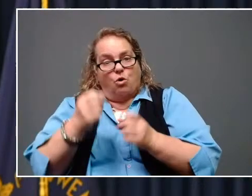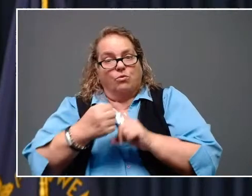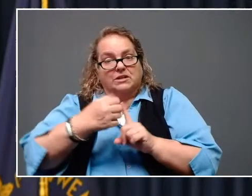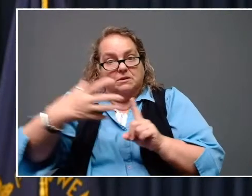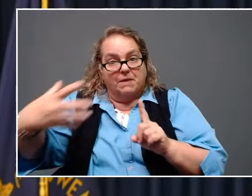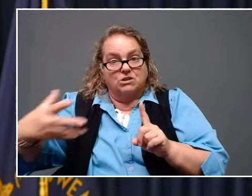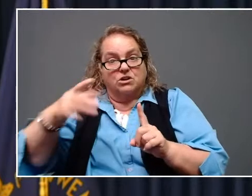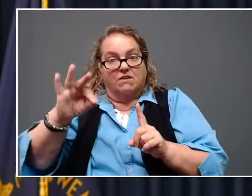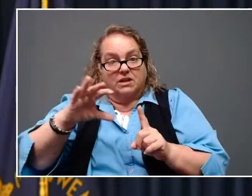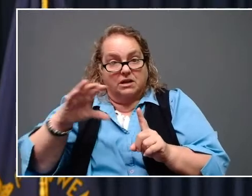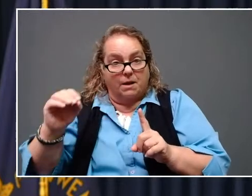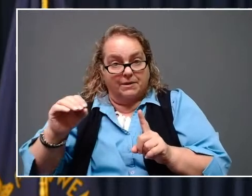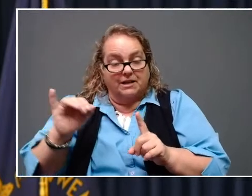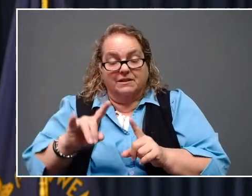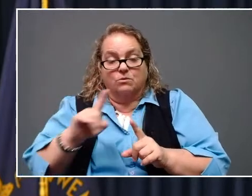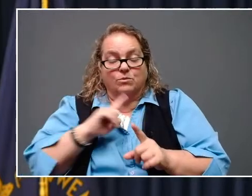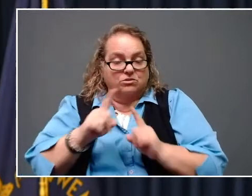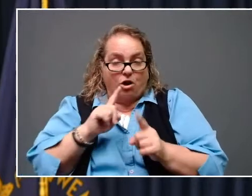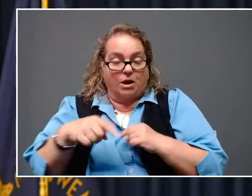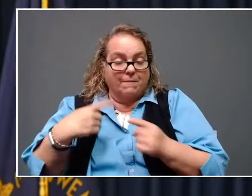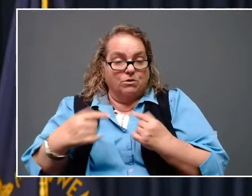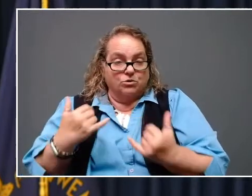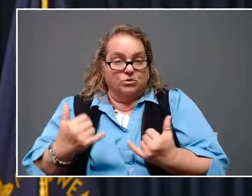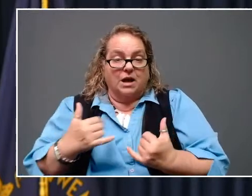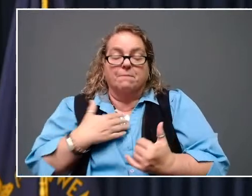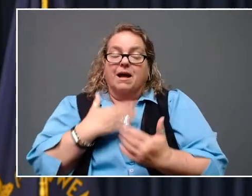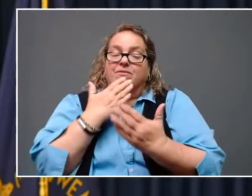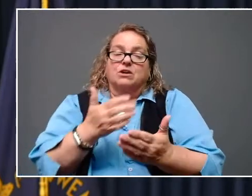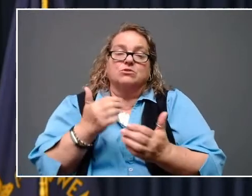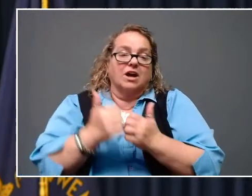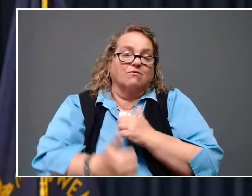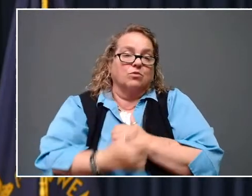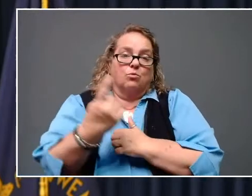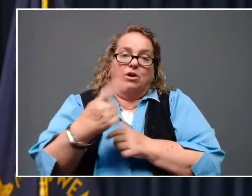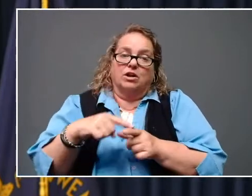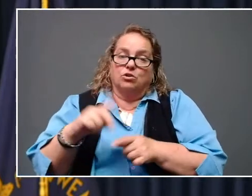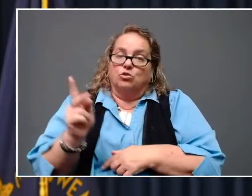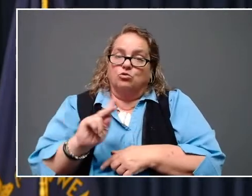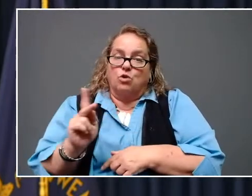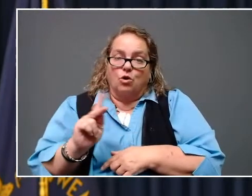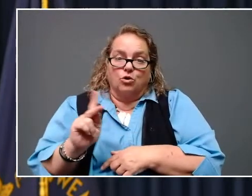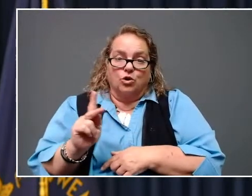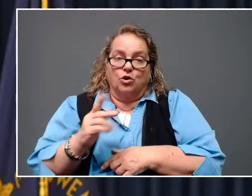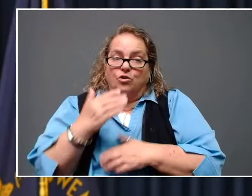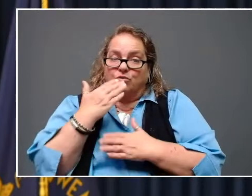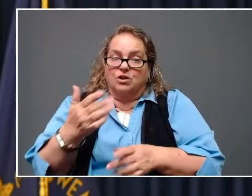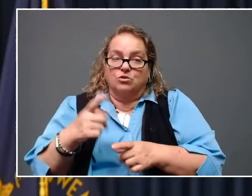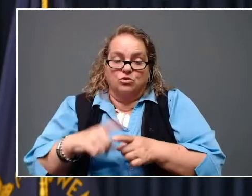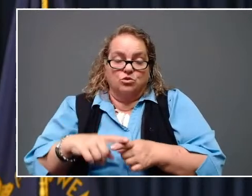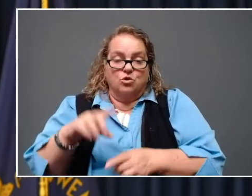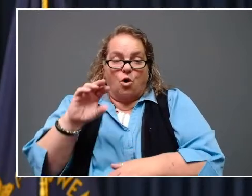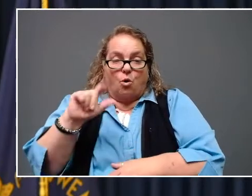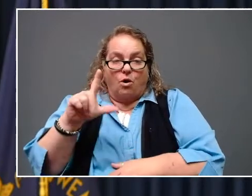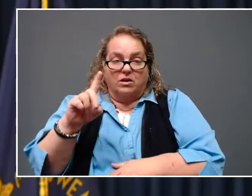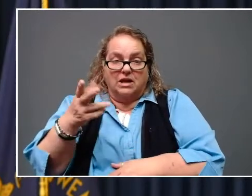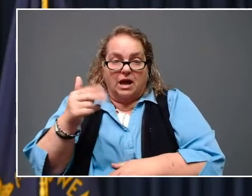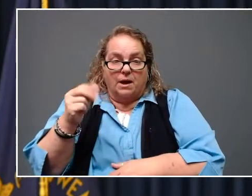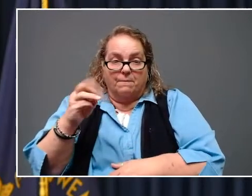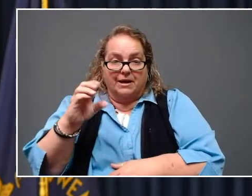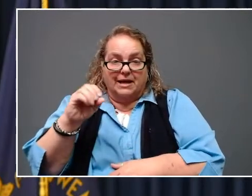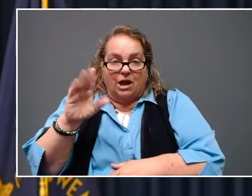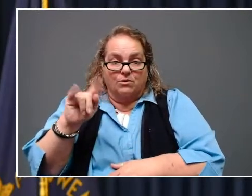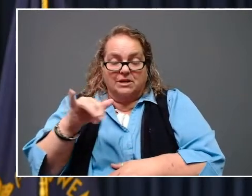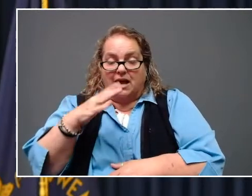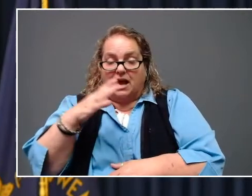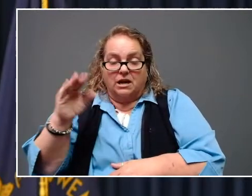about today. My thanks to everybody in Kroger. Congratulations to Oldham County and to Buckner. Next, I want to highlight